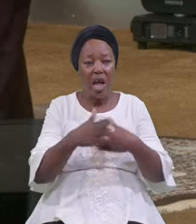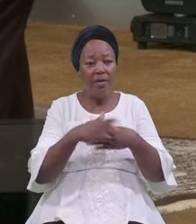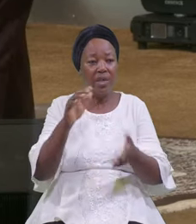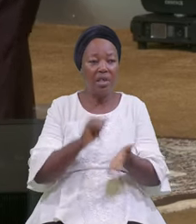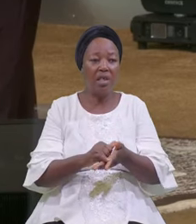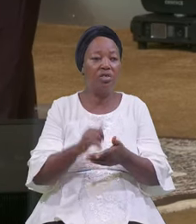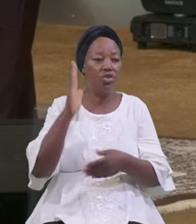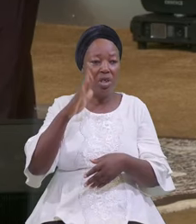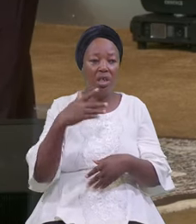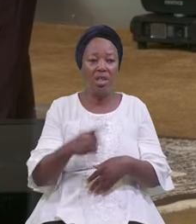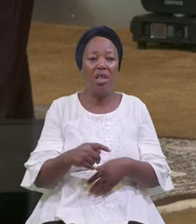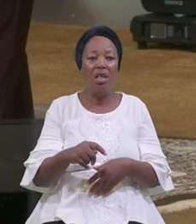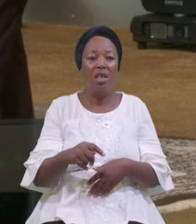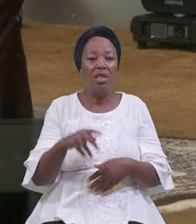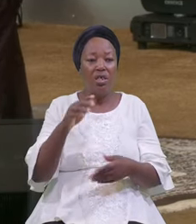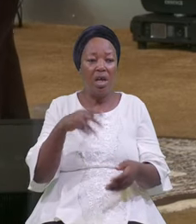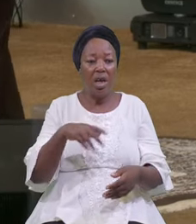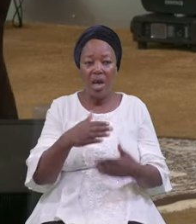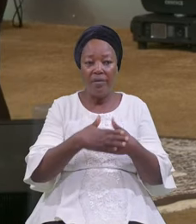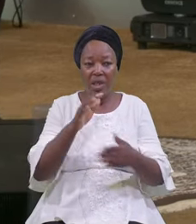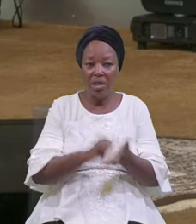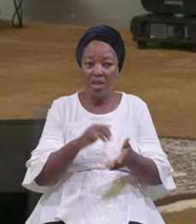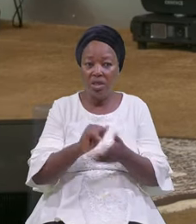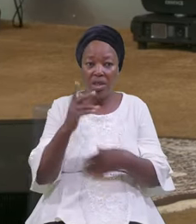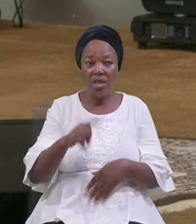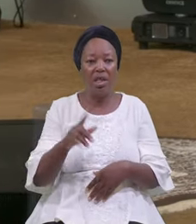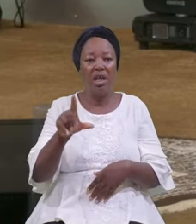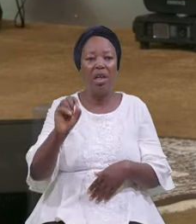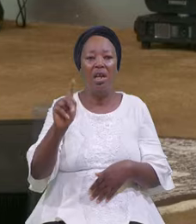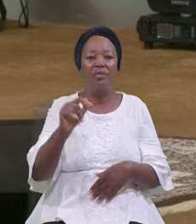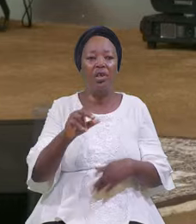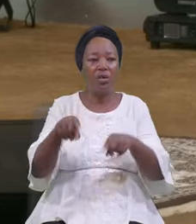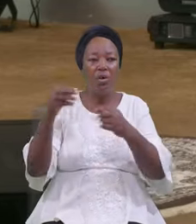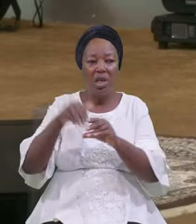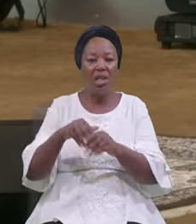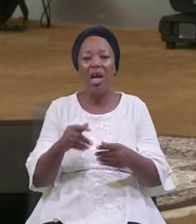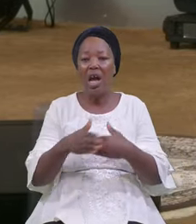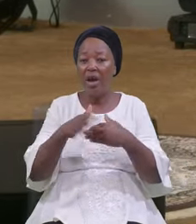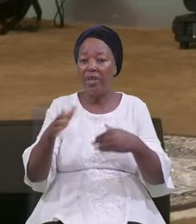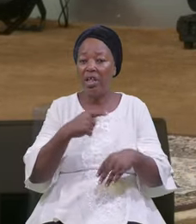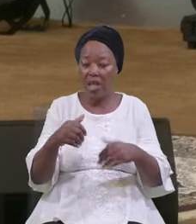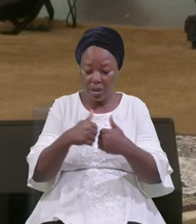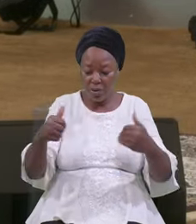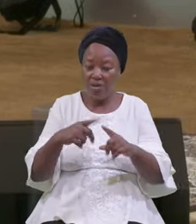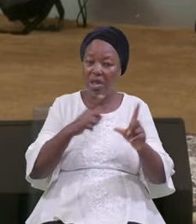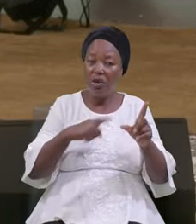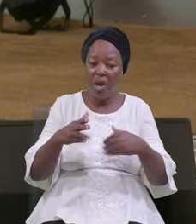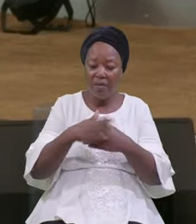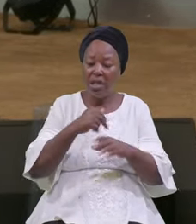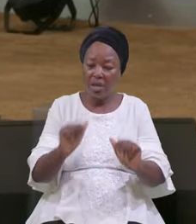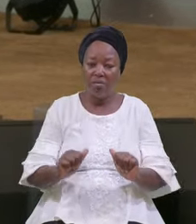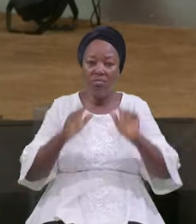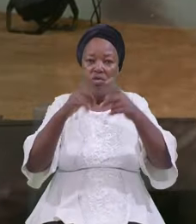shall the Levites go in, after they are separated to the Lord, after they are totally given to the